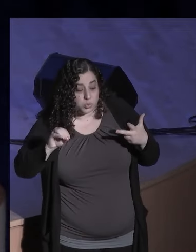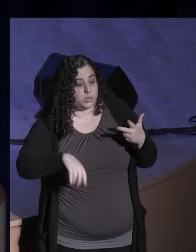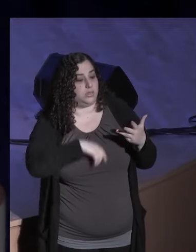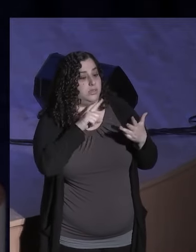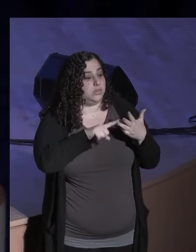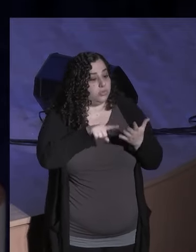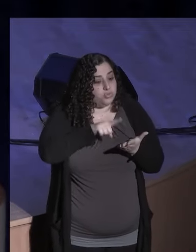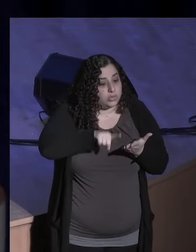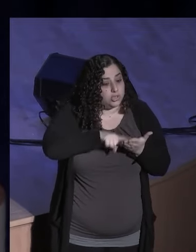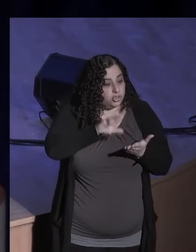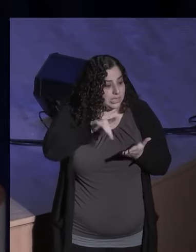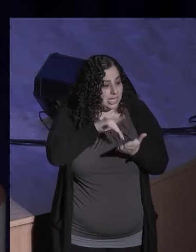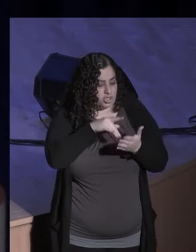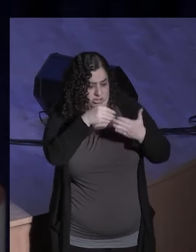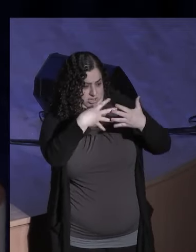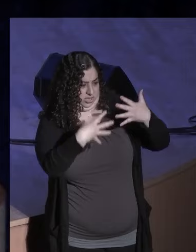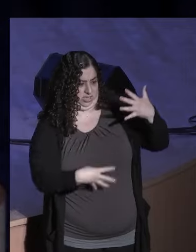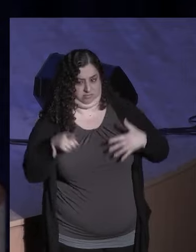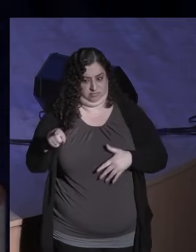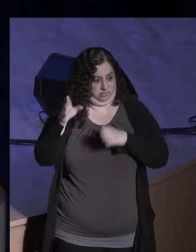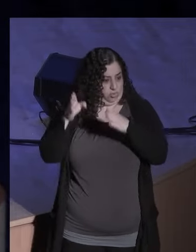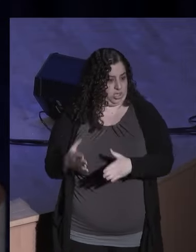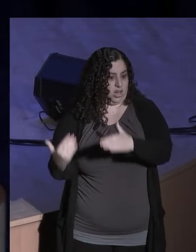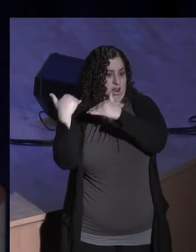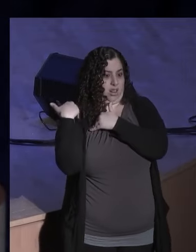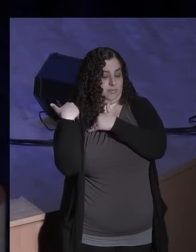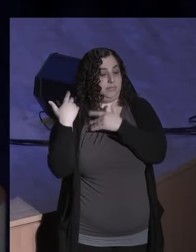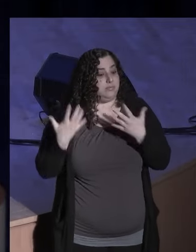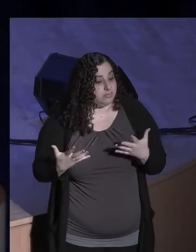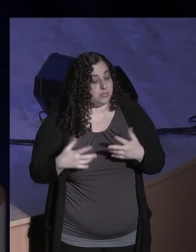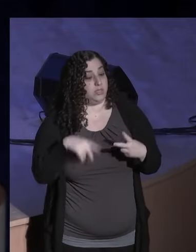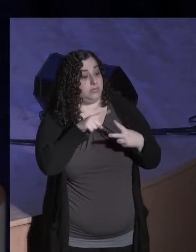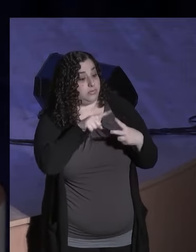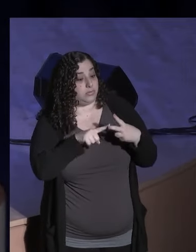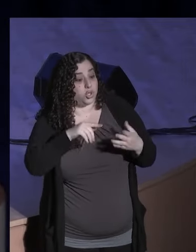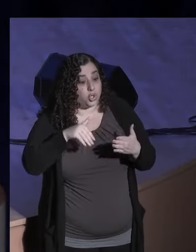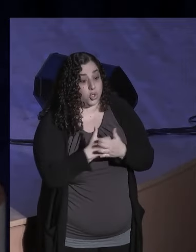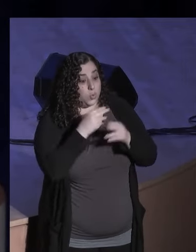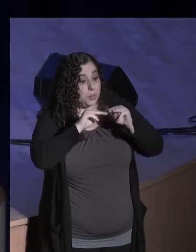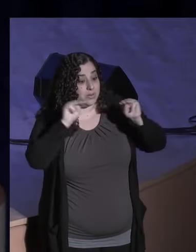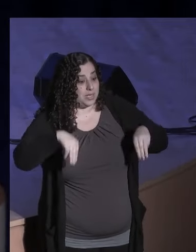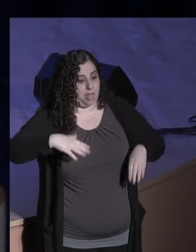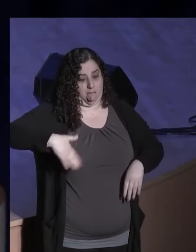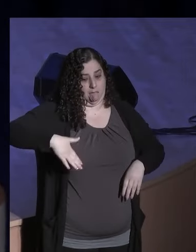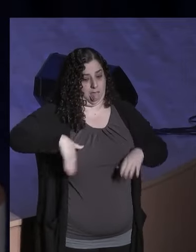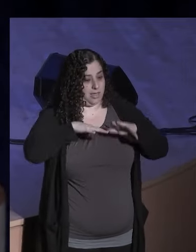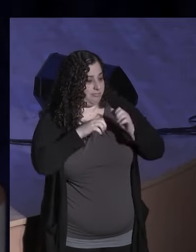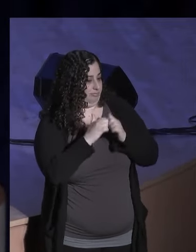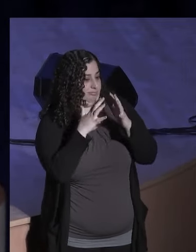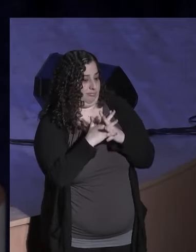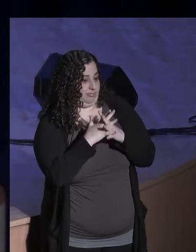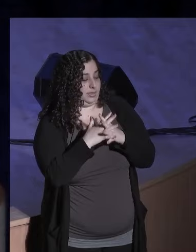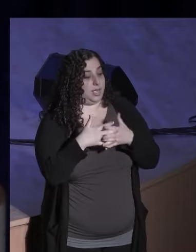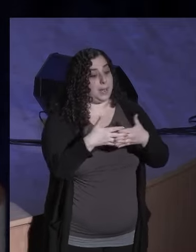of the American Latino and the Smithsonian American Women's History Museum, are in development. Lonnie was the founding director of